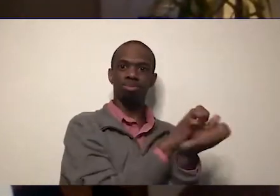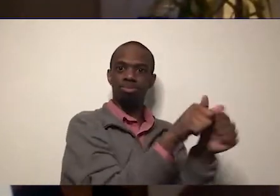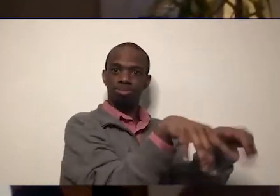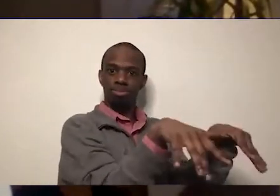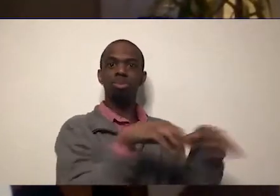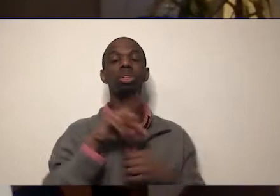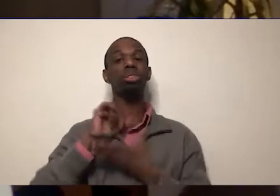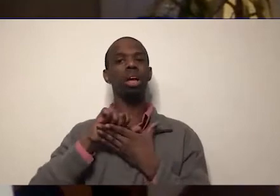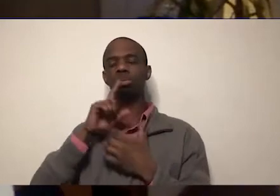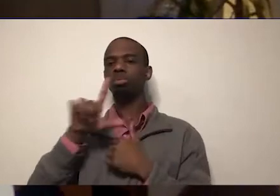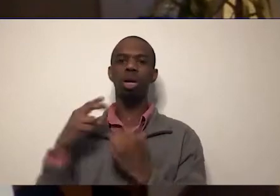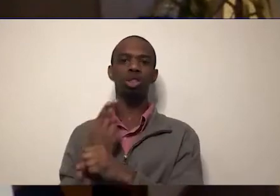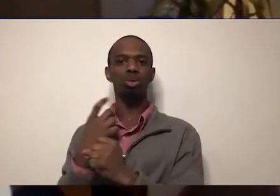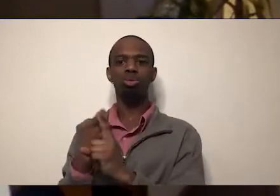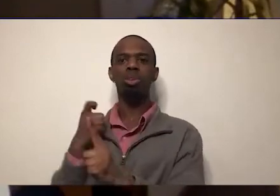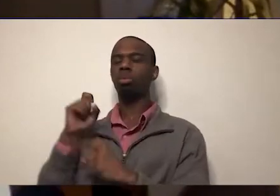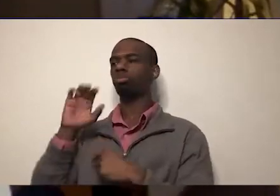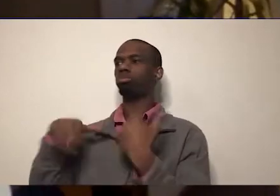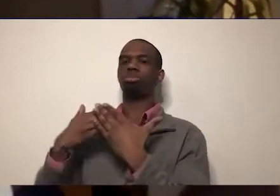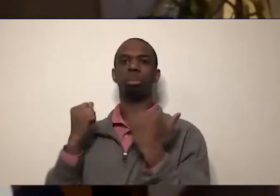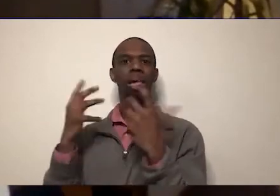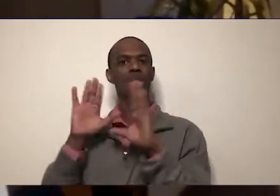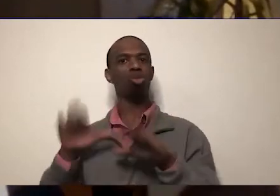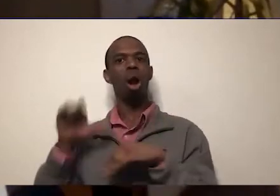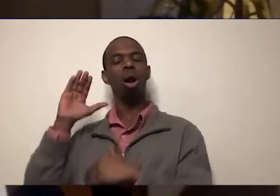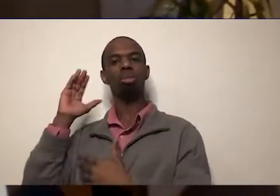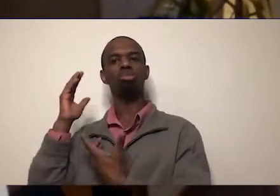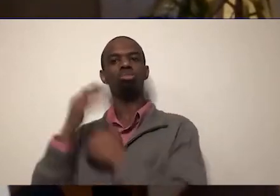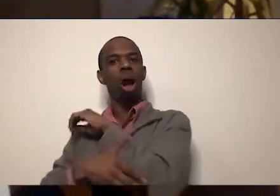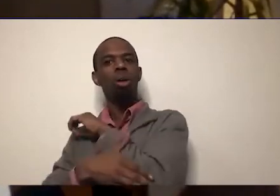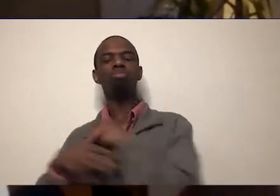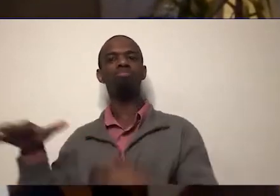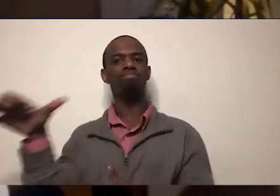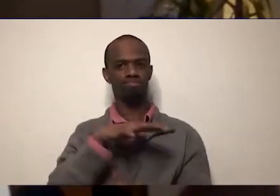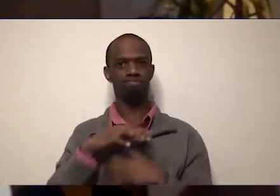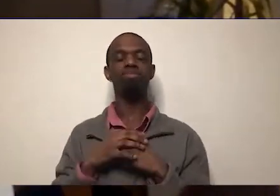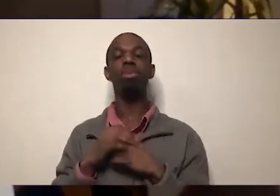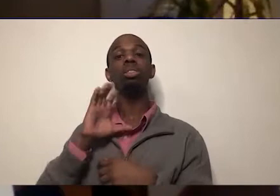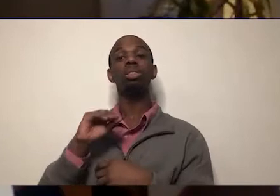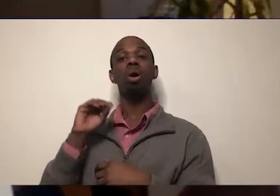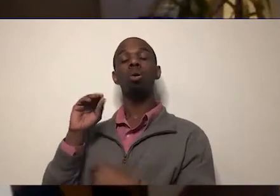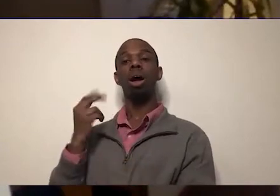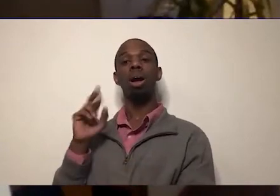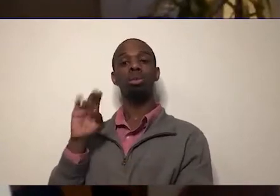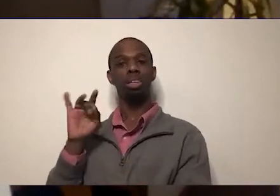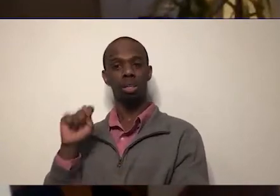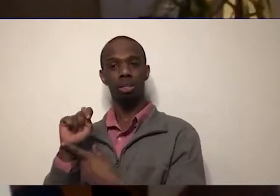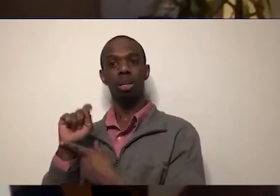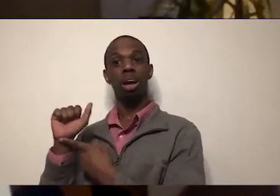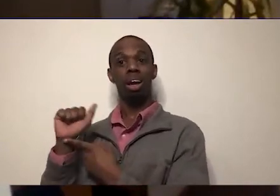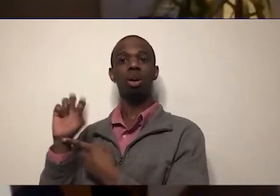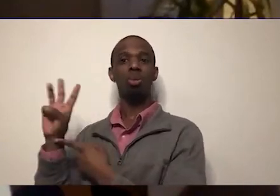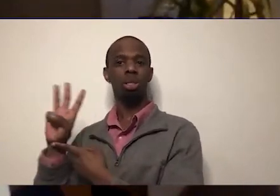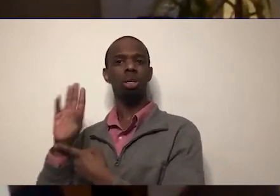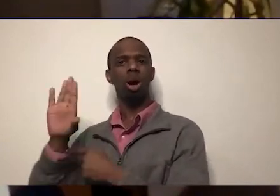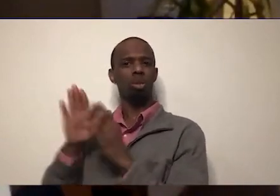A. Washington, whose urgent book, A Terrible Thing to Waste, Environmental Racism and Its Assault on the American Mind